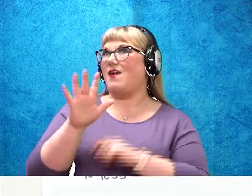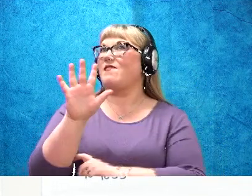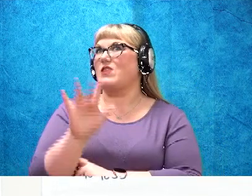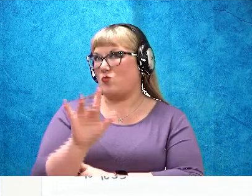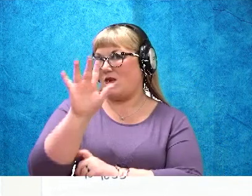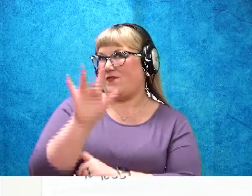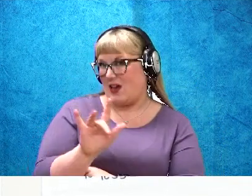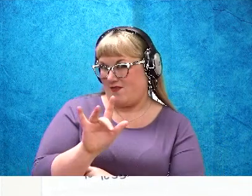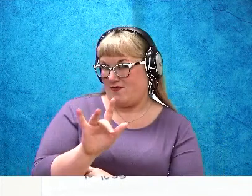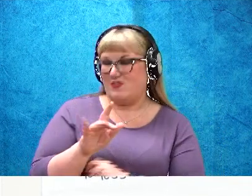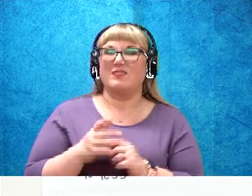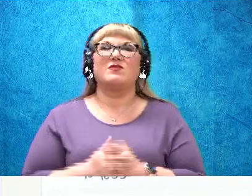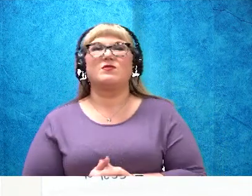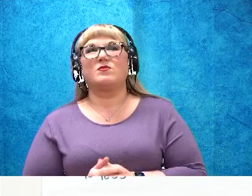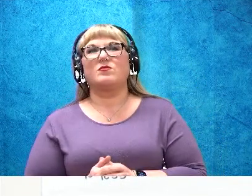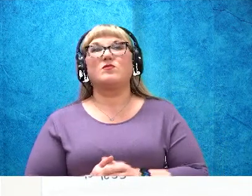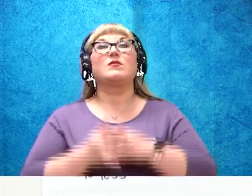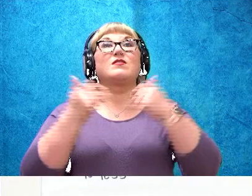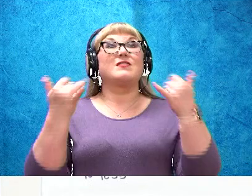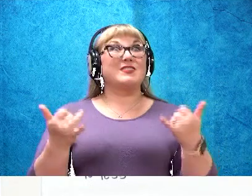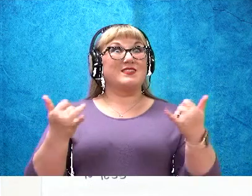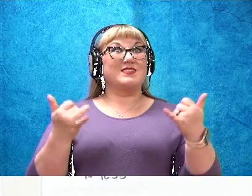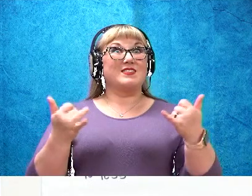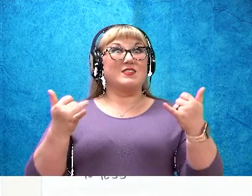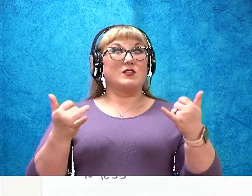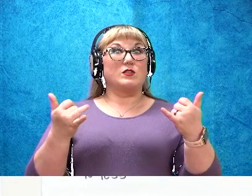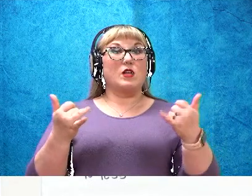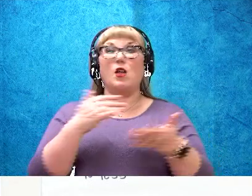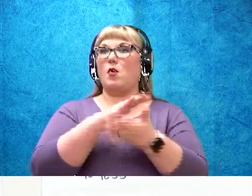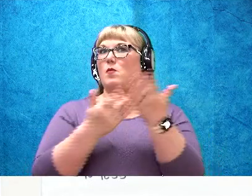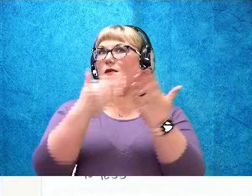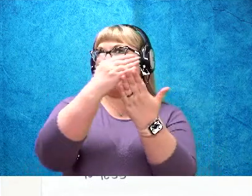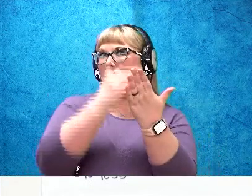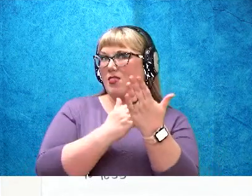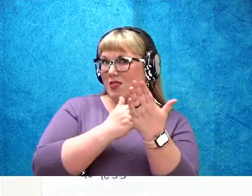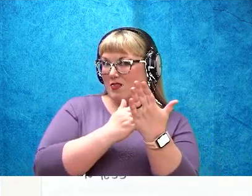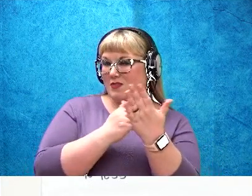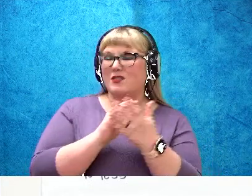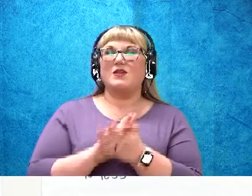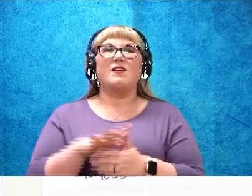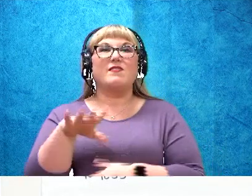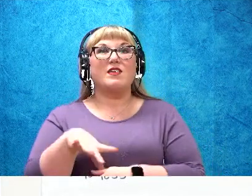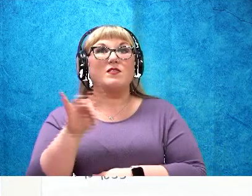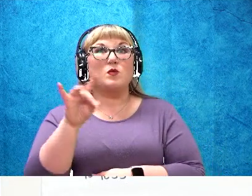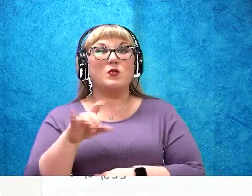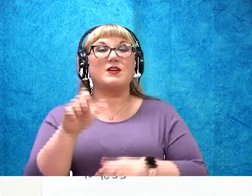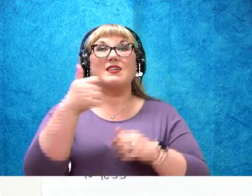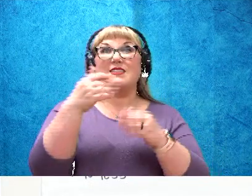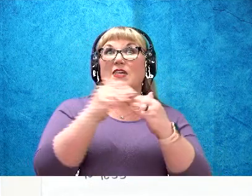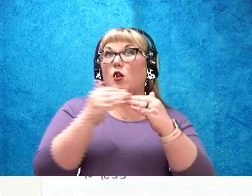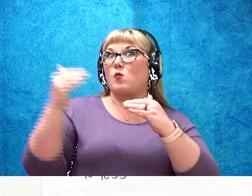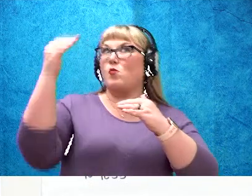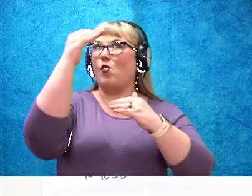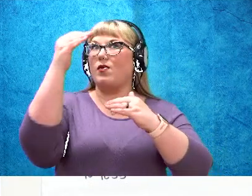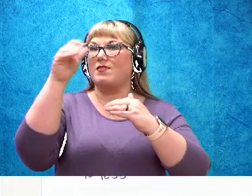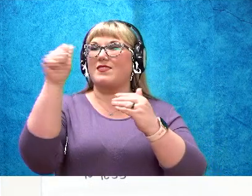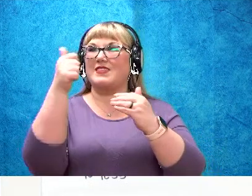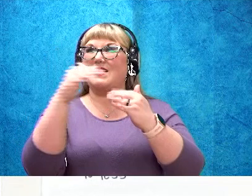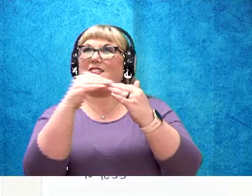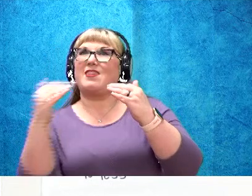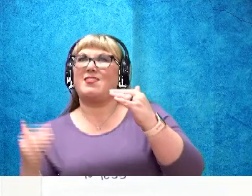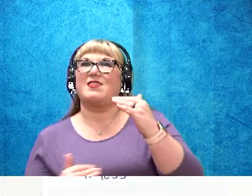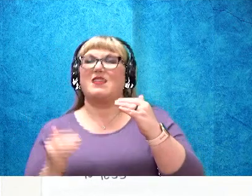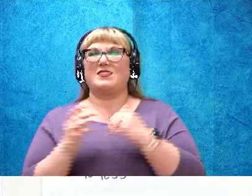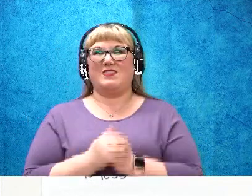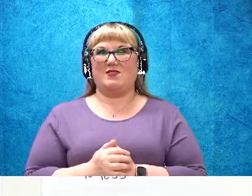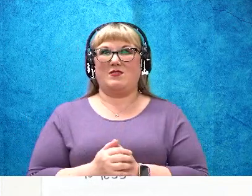25. Now, part of our lesson is to find out 10 more and 10 less.